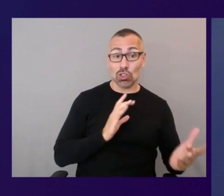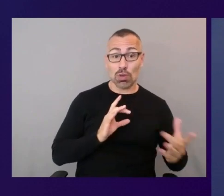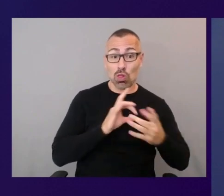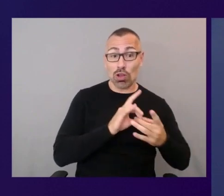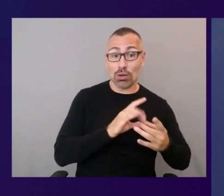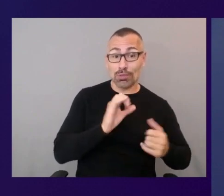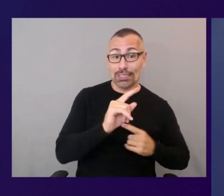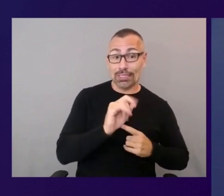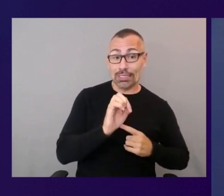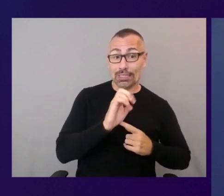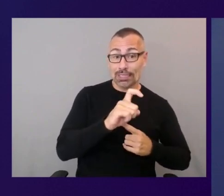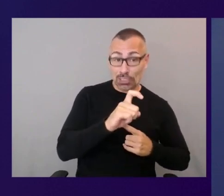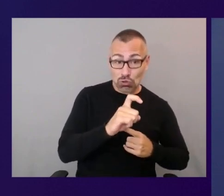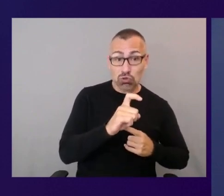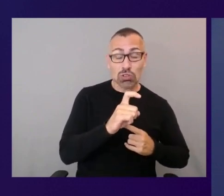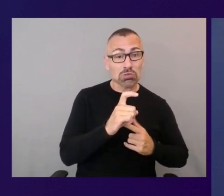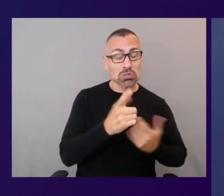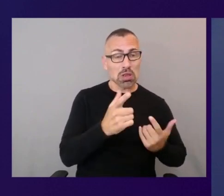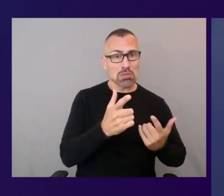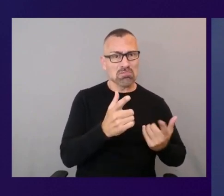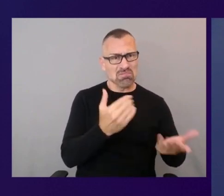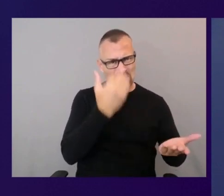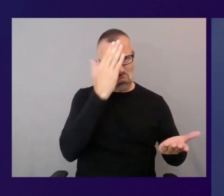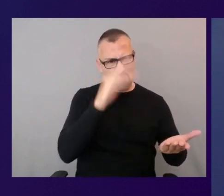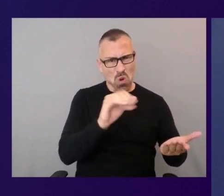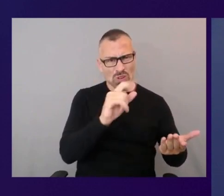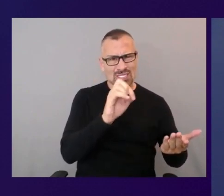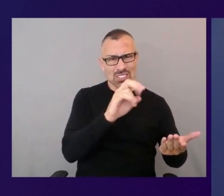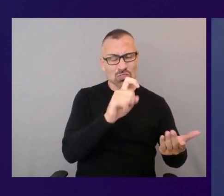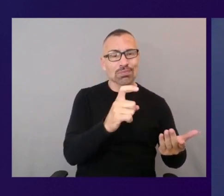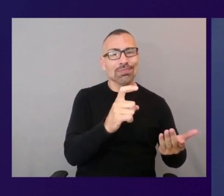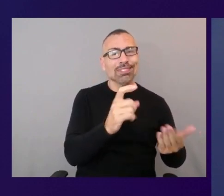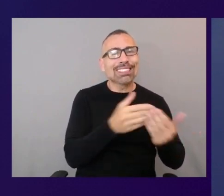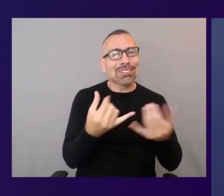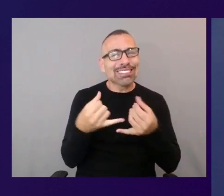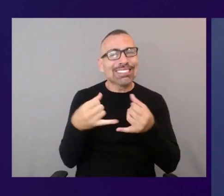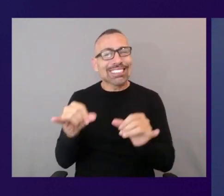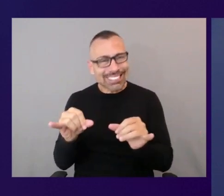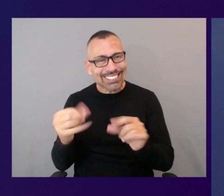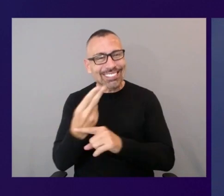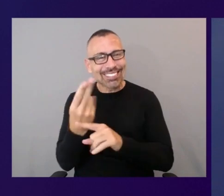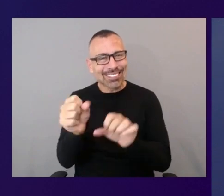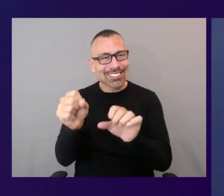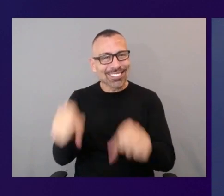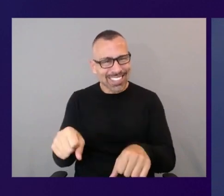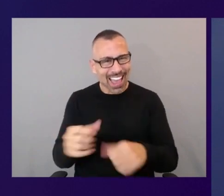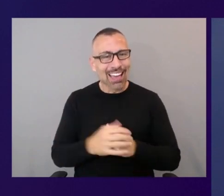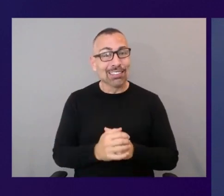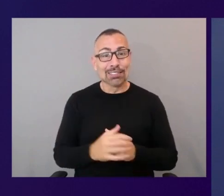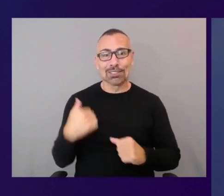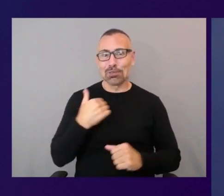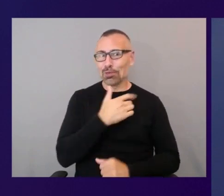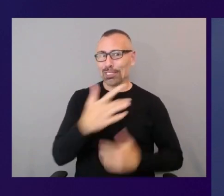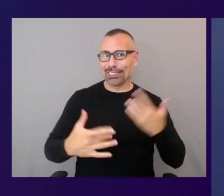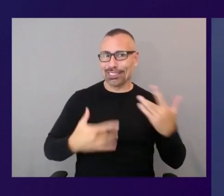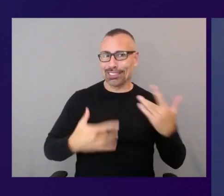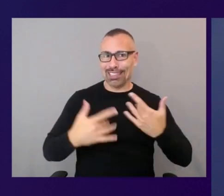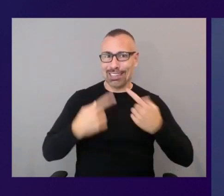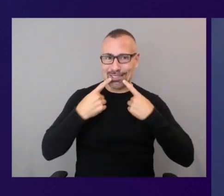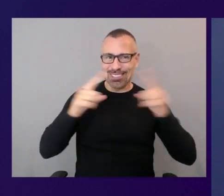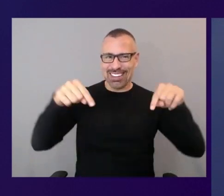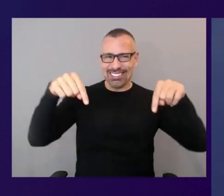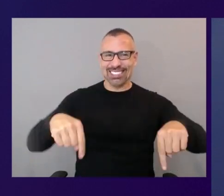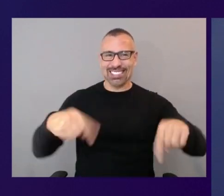getting super familiar with that, again, you get to continue to use that as well. So we're stoked to bring you this collaboration. We're really, really